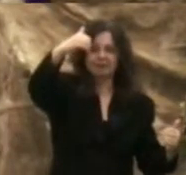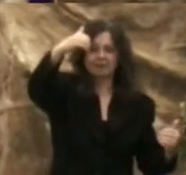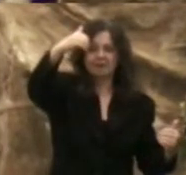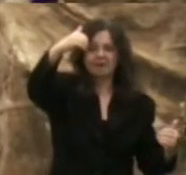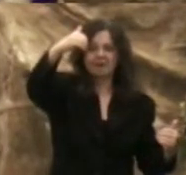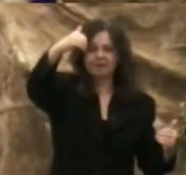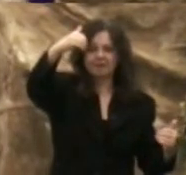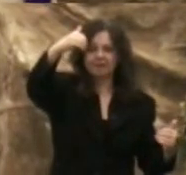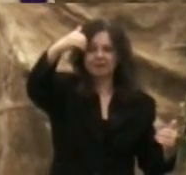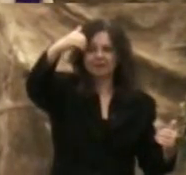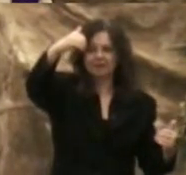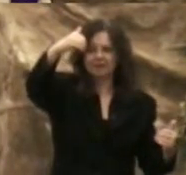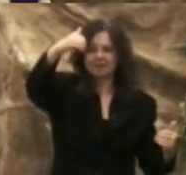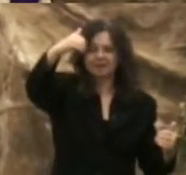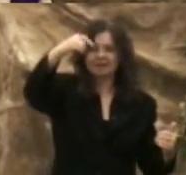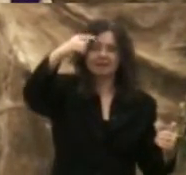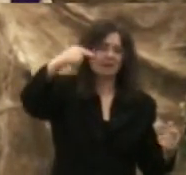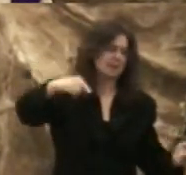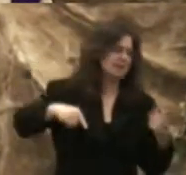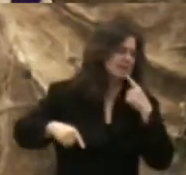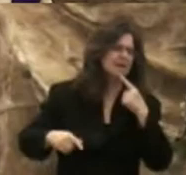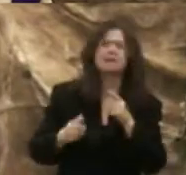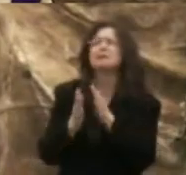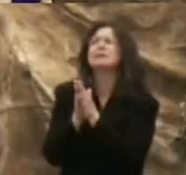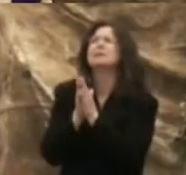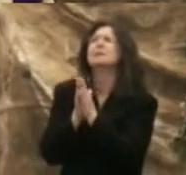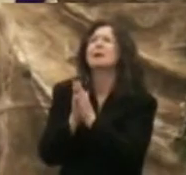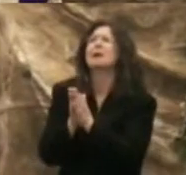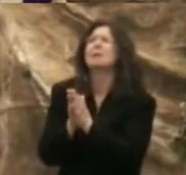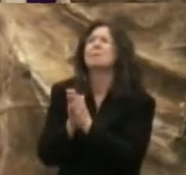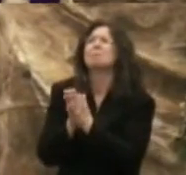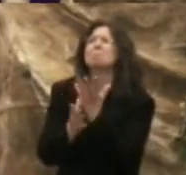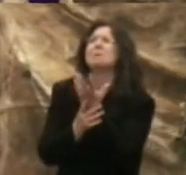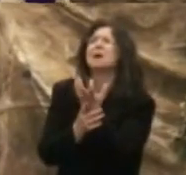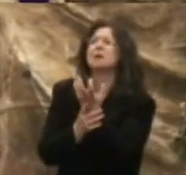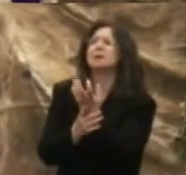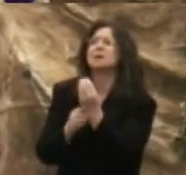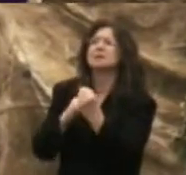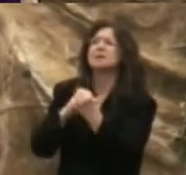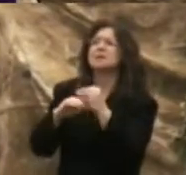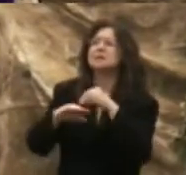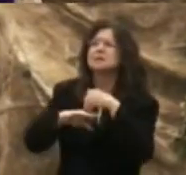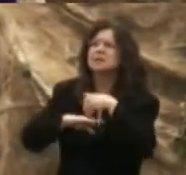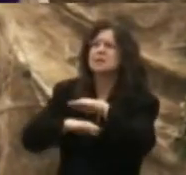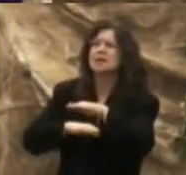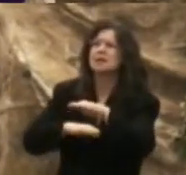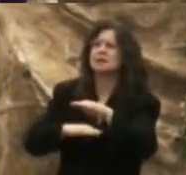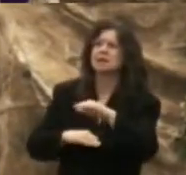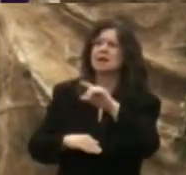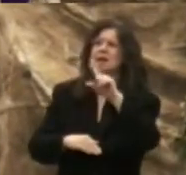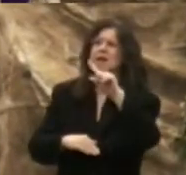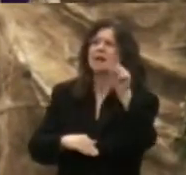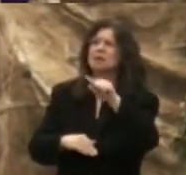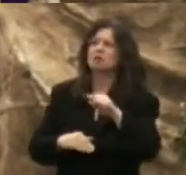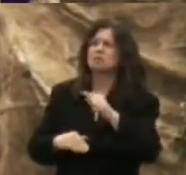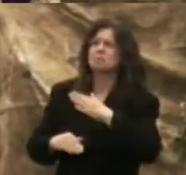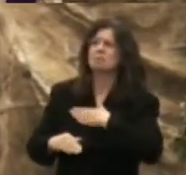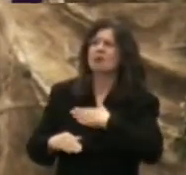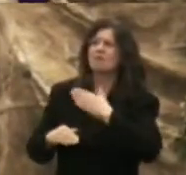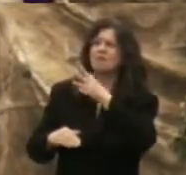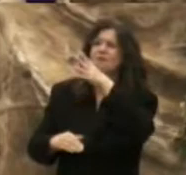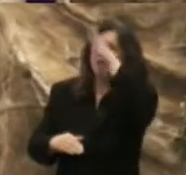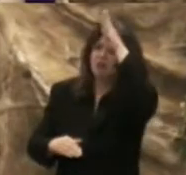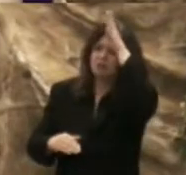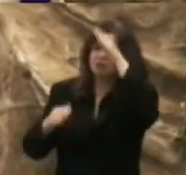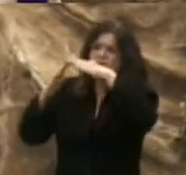He said, "Then, Father, I beg you, send Lazarus to my father's house, for I have five brothers, so that